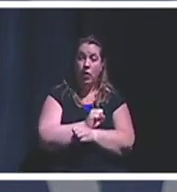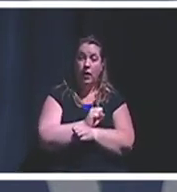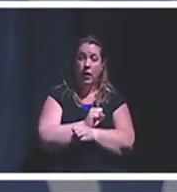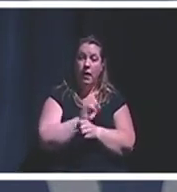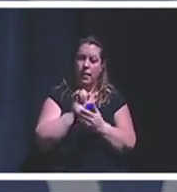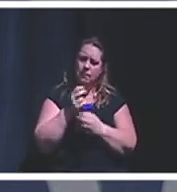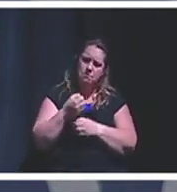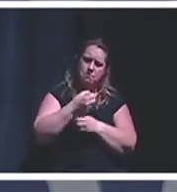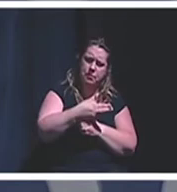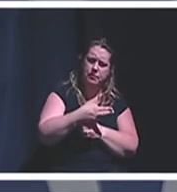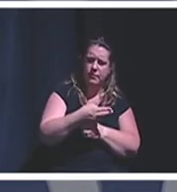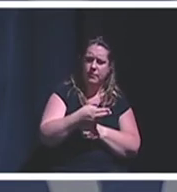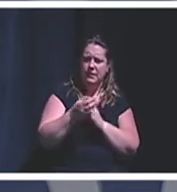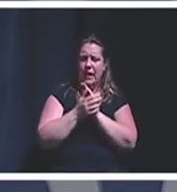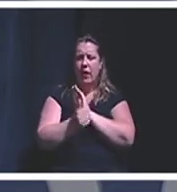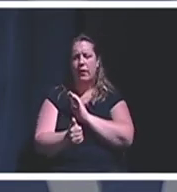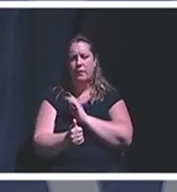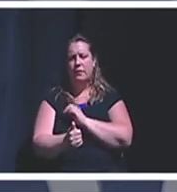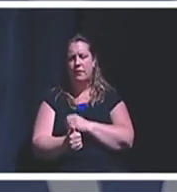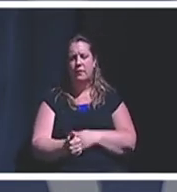talent every time.